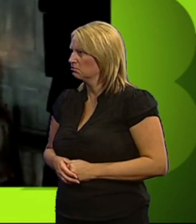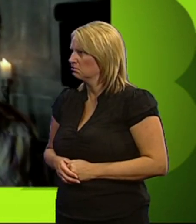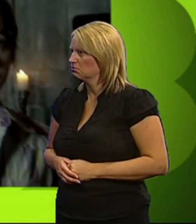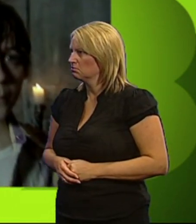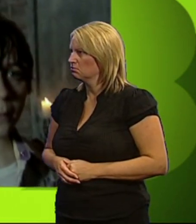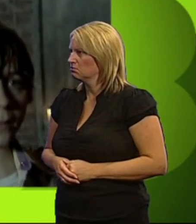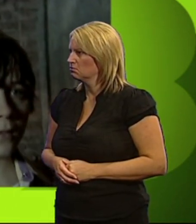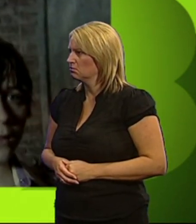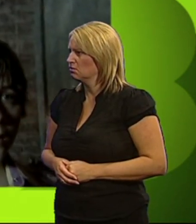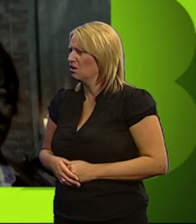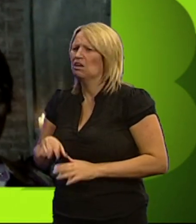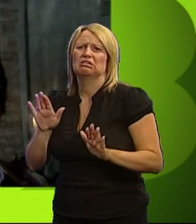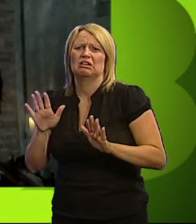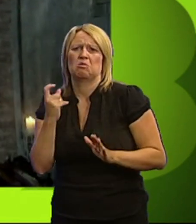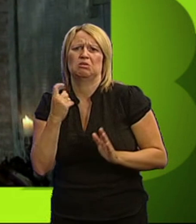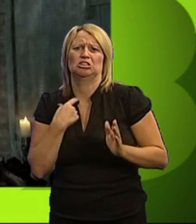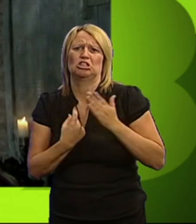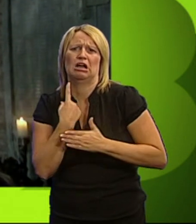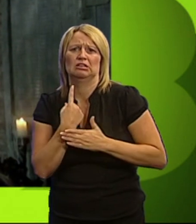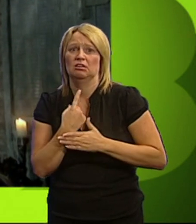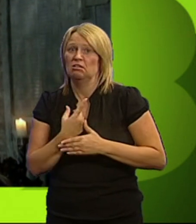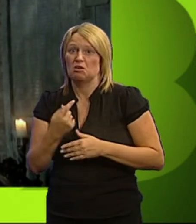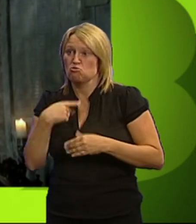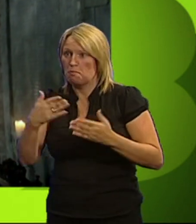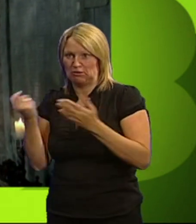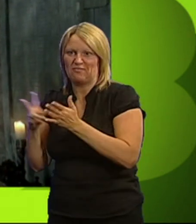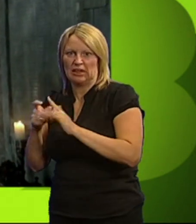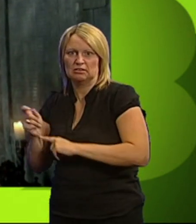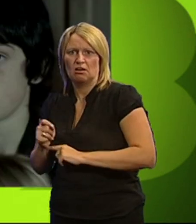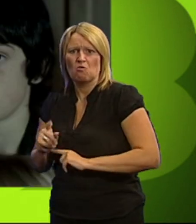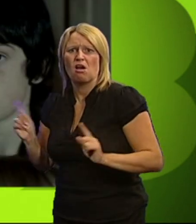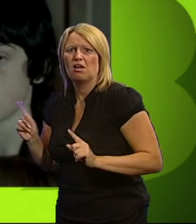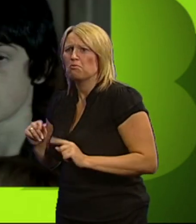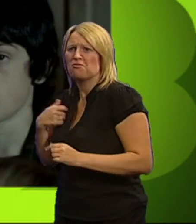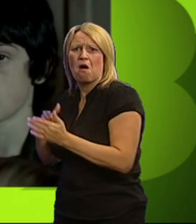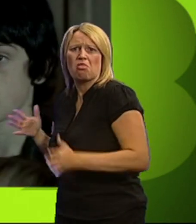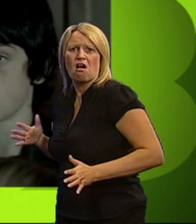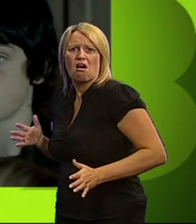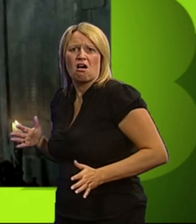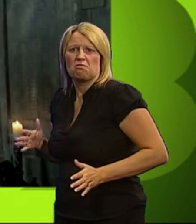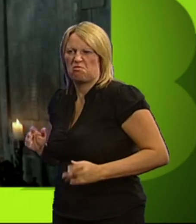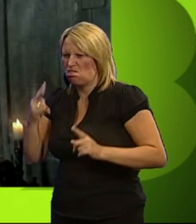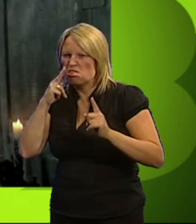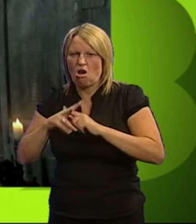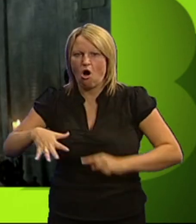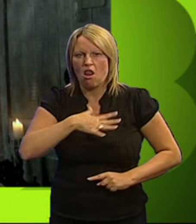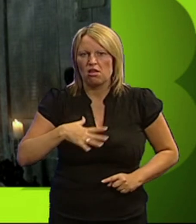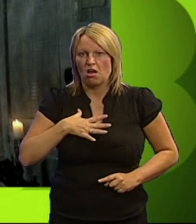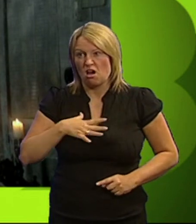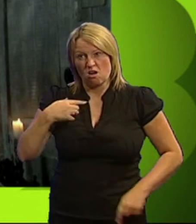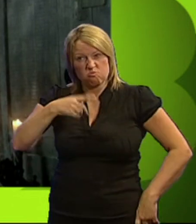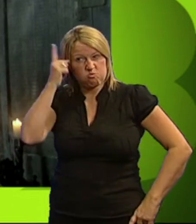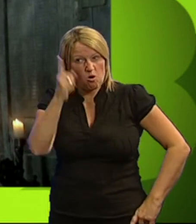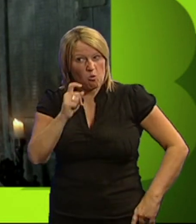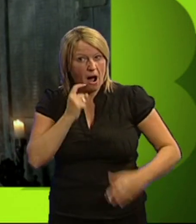Dad, please, just give her one more chance. And you can give that room back to Vlad. What, just because Mum betrayed us all? Yeah,